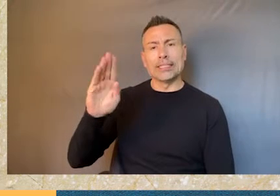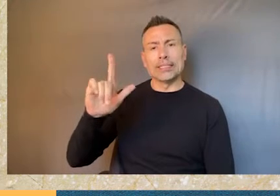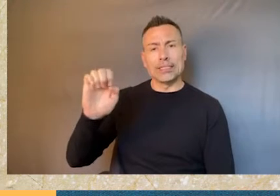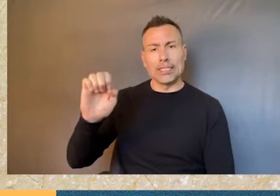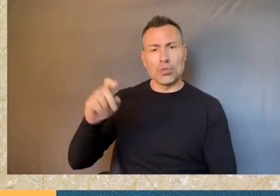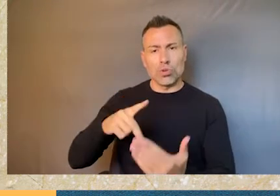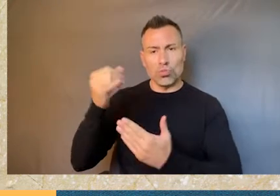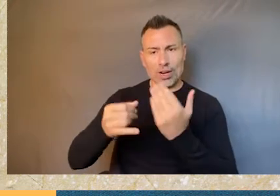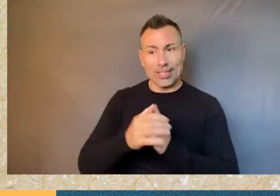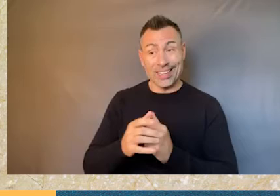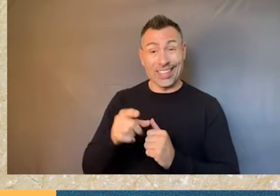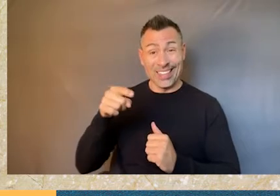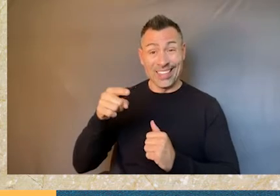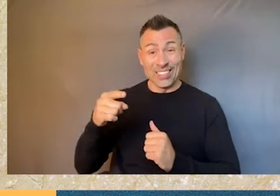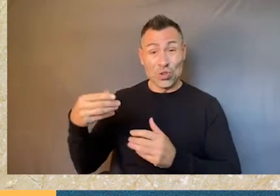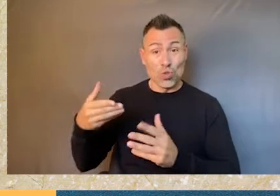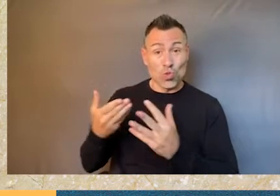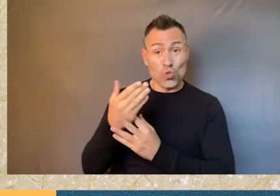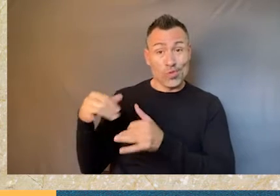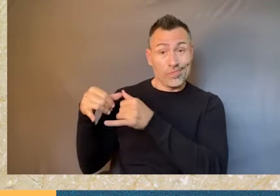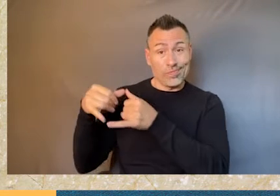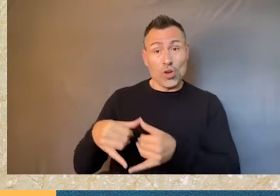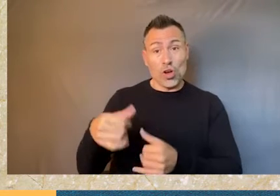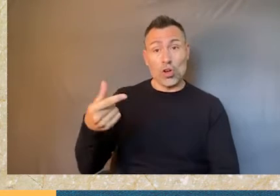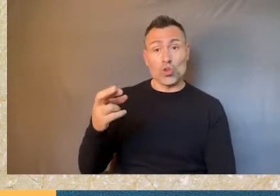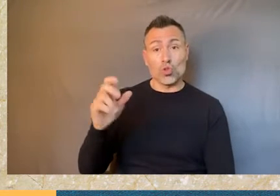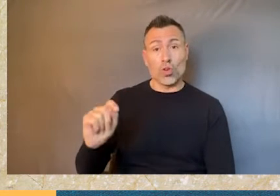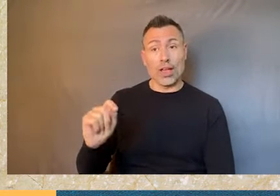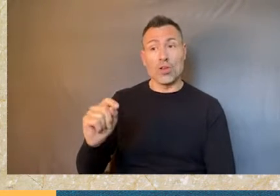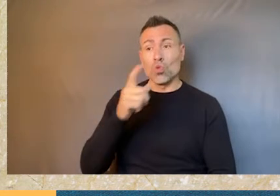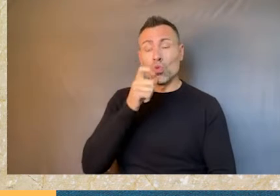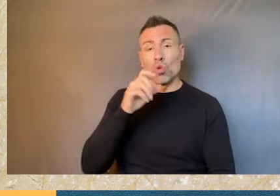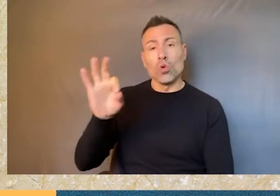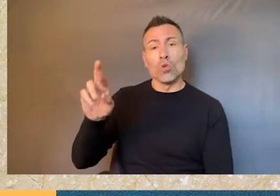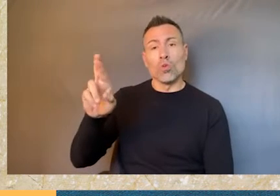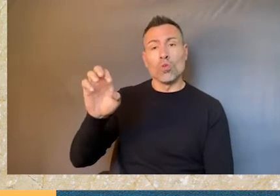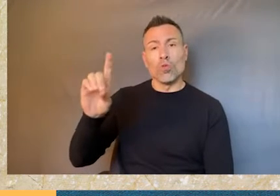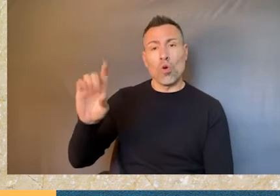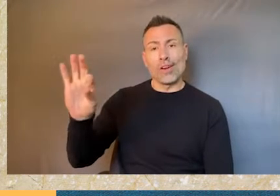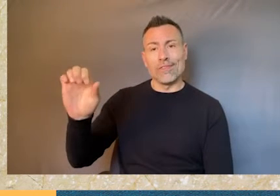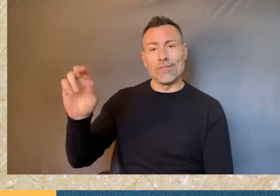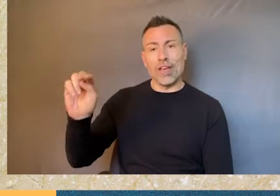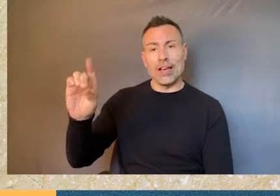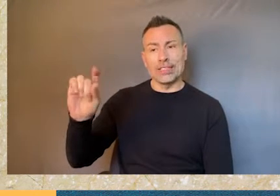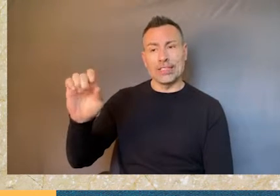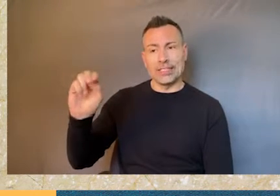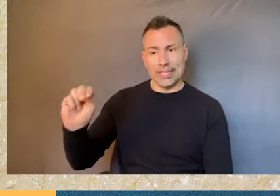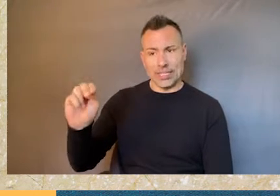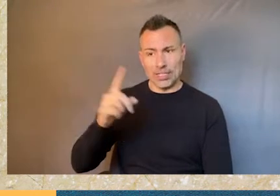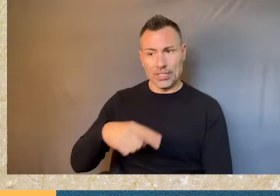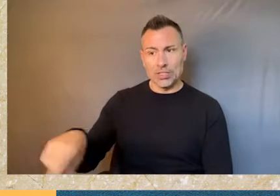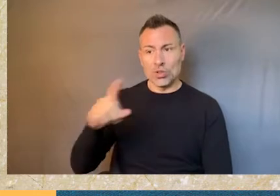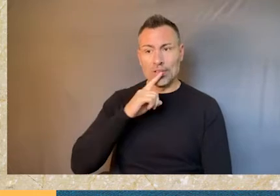The training is brought to you by the Enable project, a coalition that brings together nonprofit and social